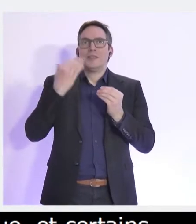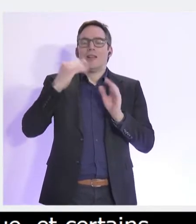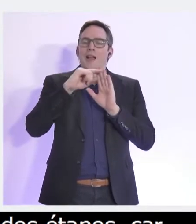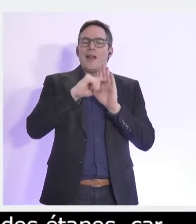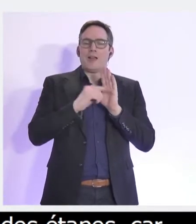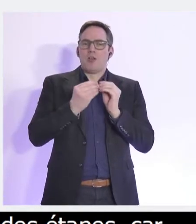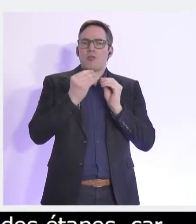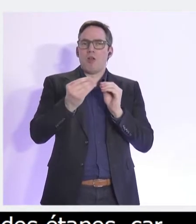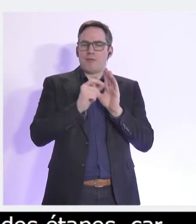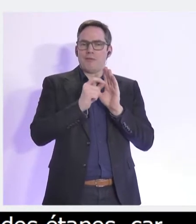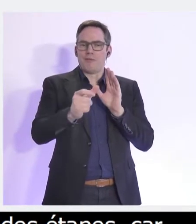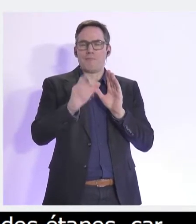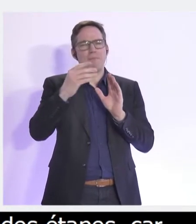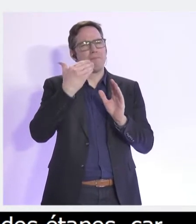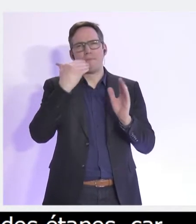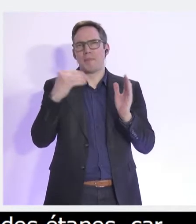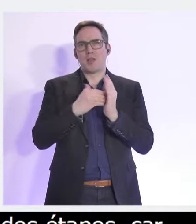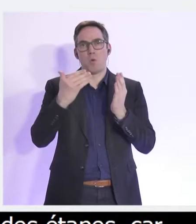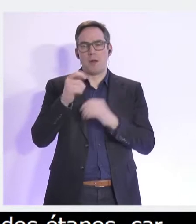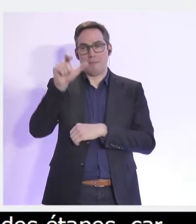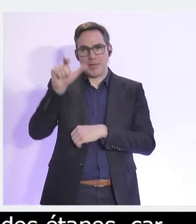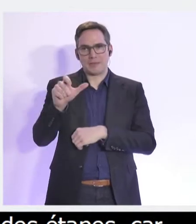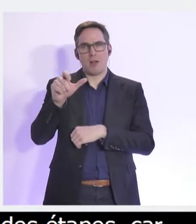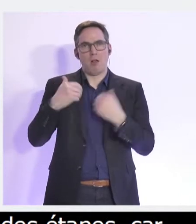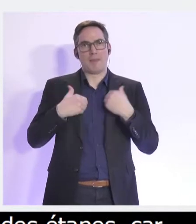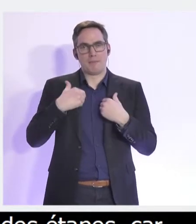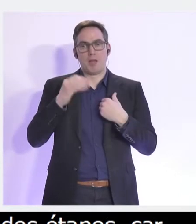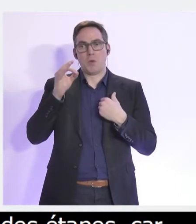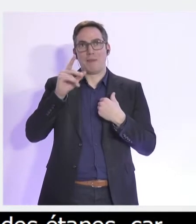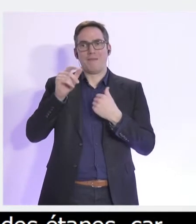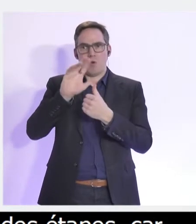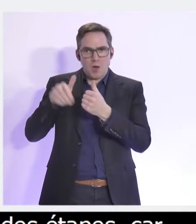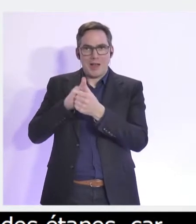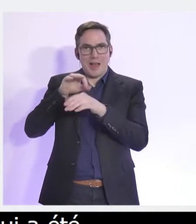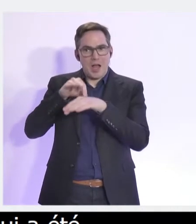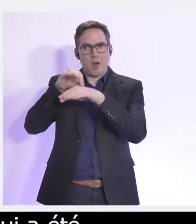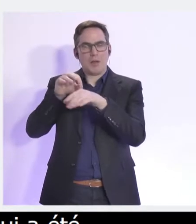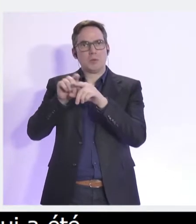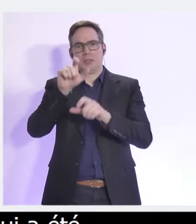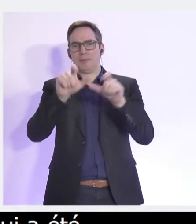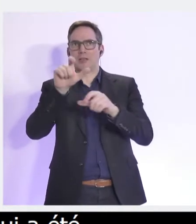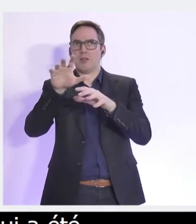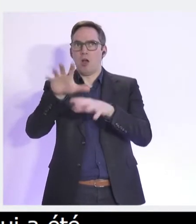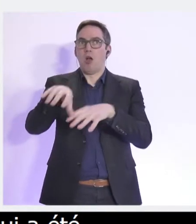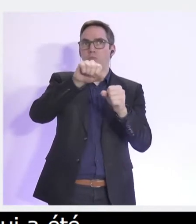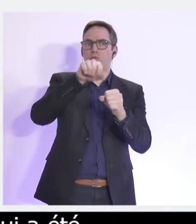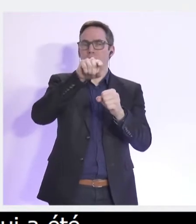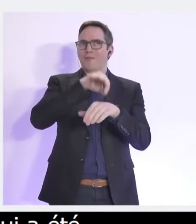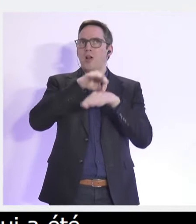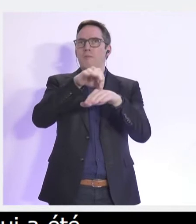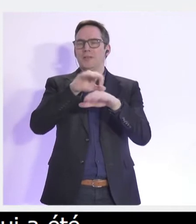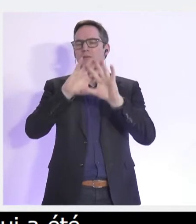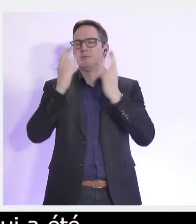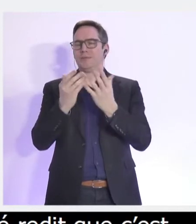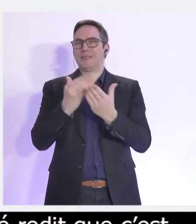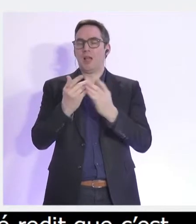achieve results. And this has been said several times. We have to accompany the employers and handicapped people. So this it